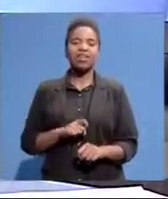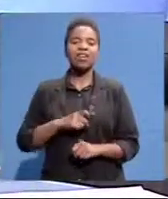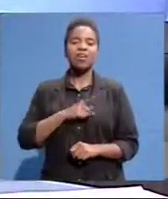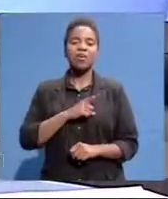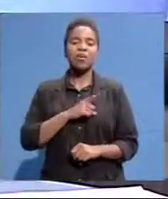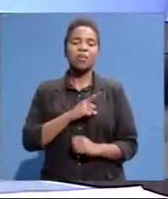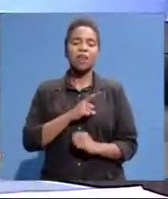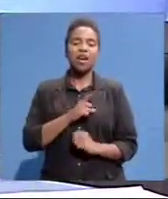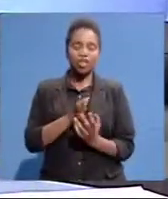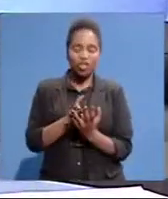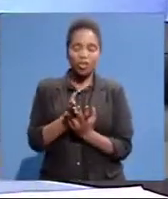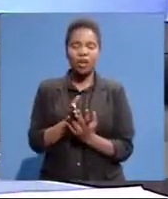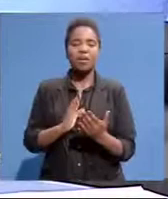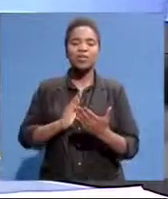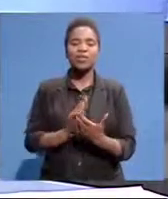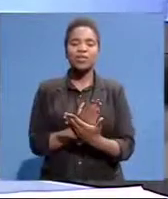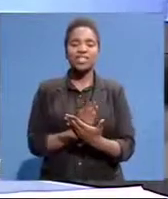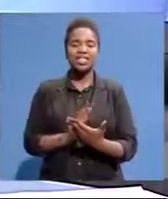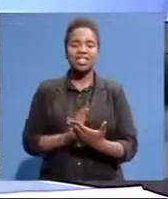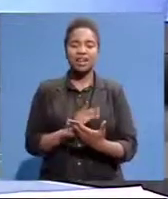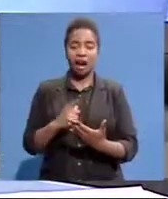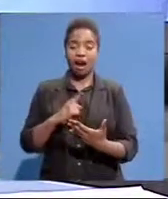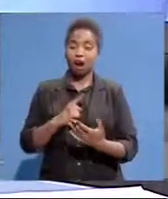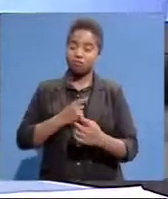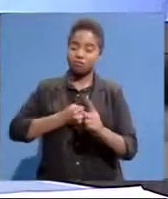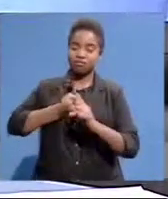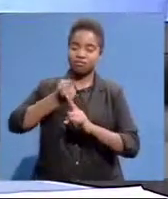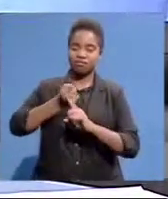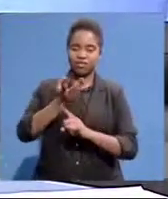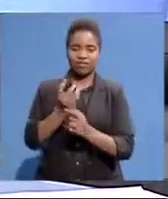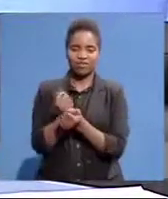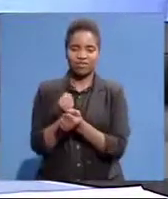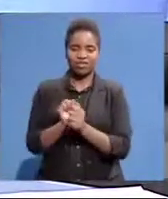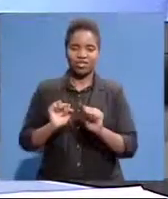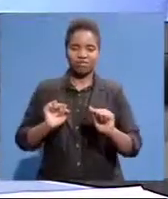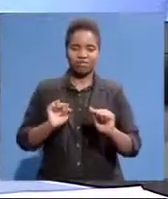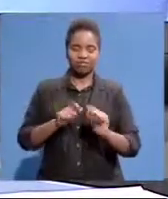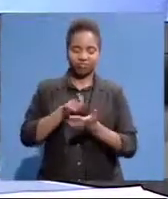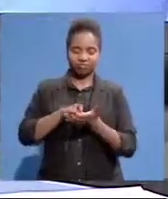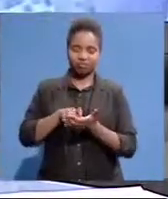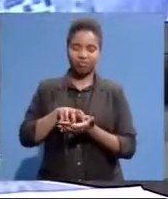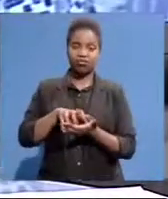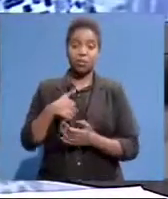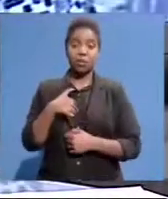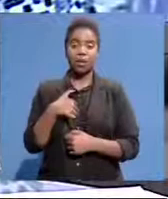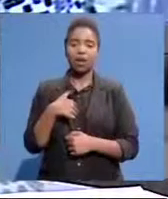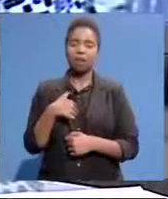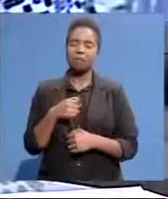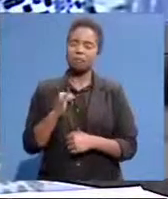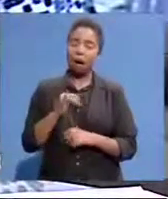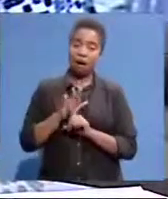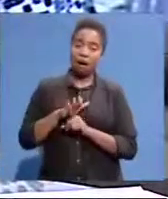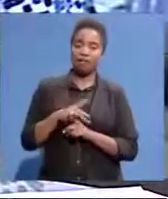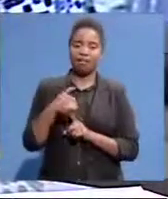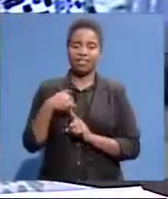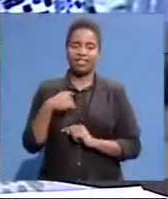what you mentioned, the state of emergencies, the repressive environment in which we had to write songs.